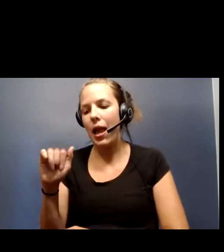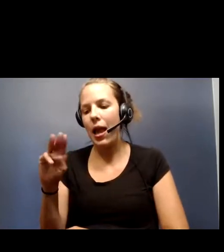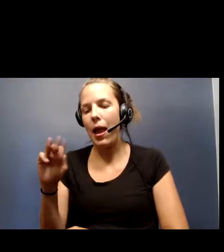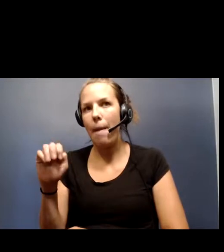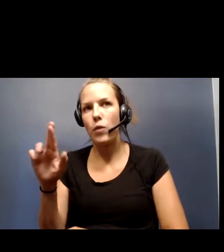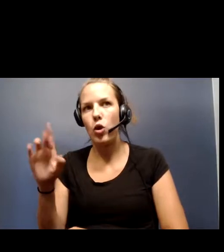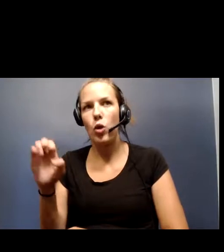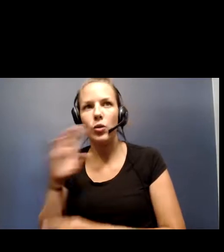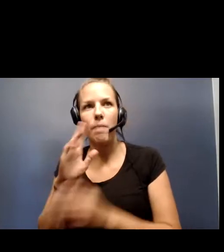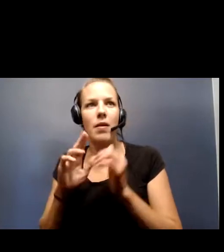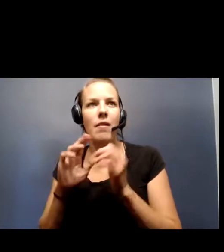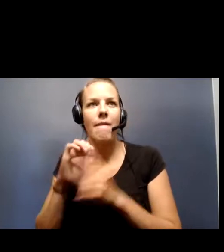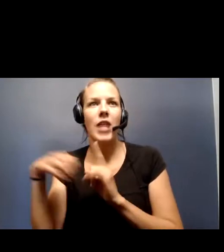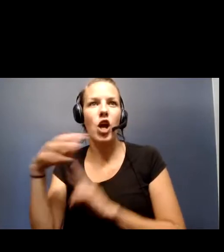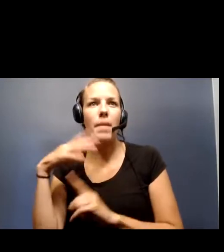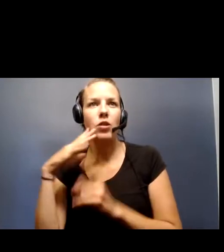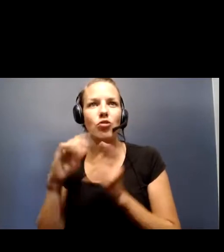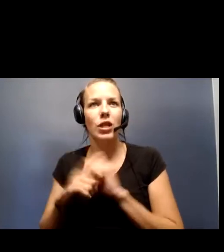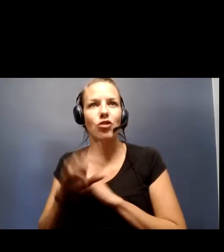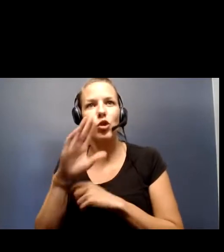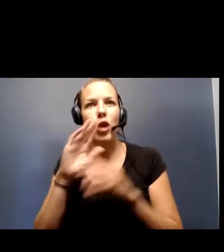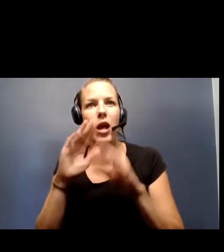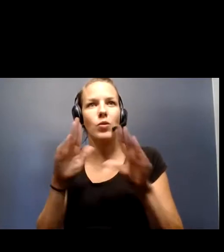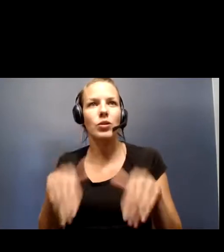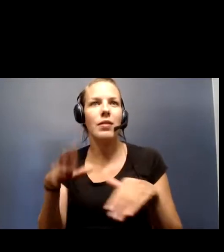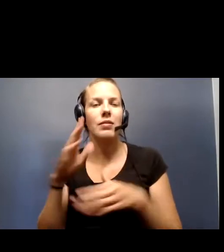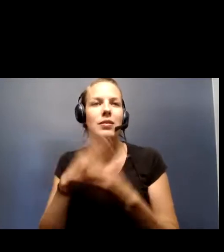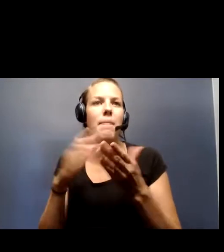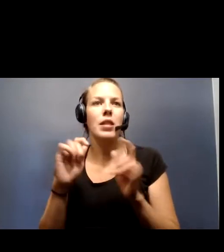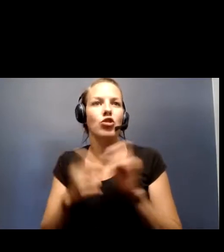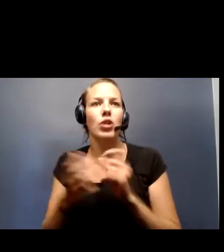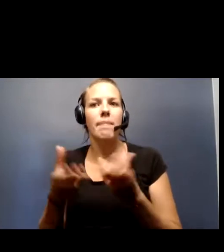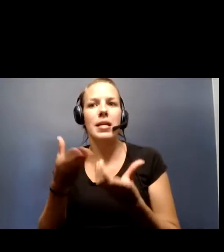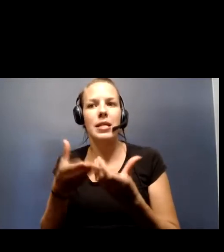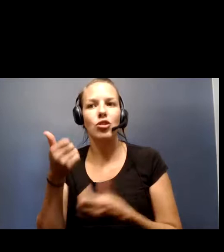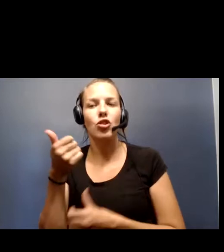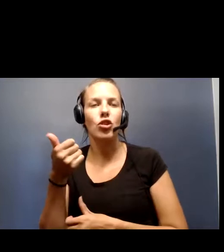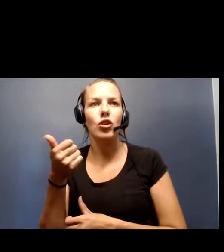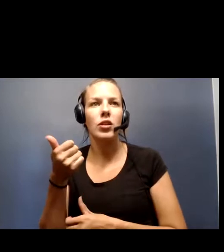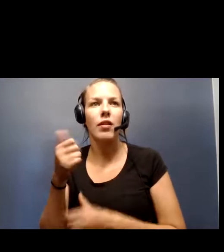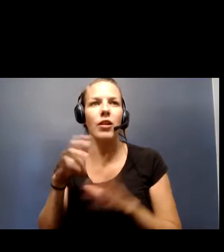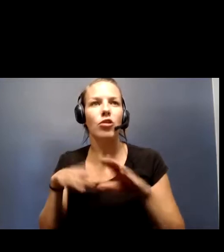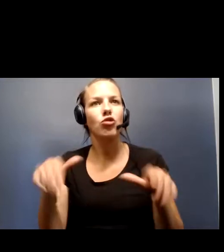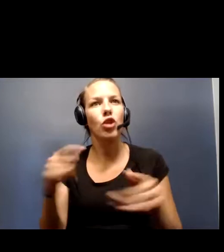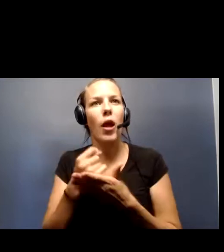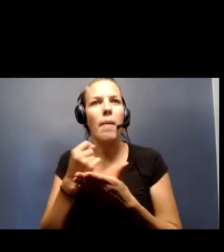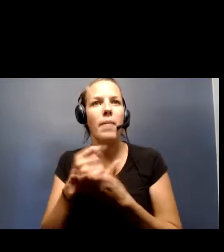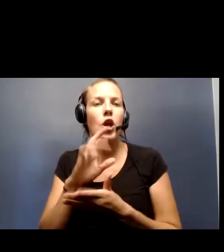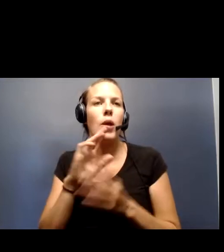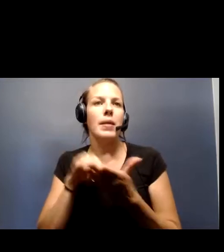environment changes you could make in your household that would make some of these changes easier. The Children's Therapy